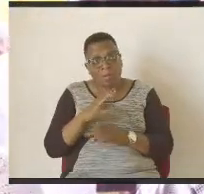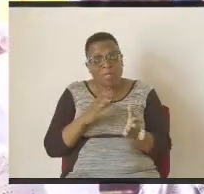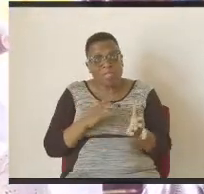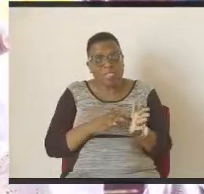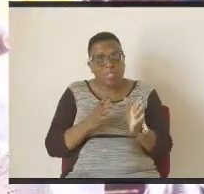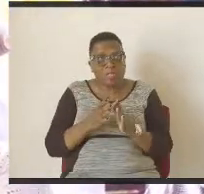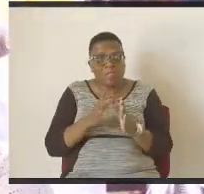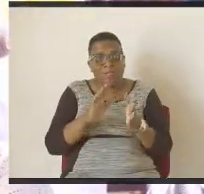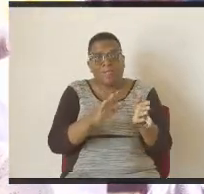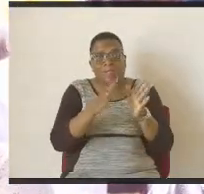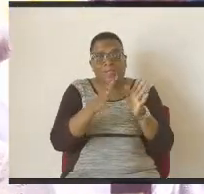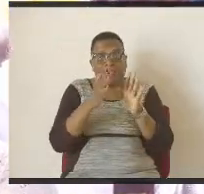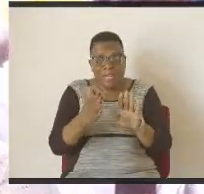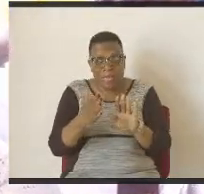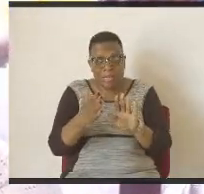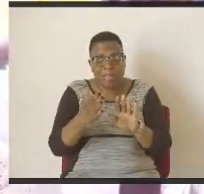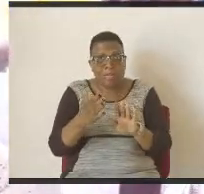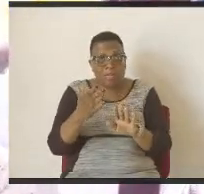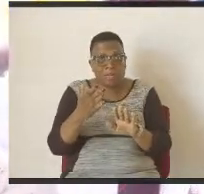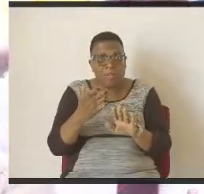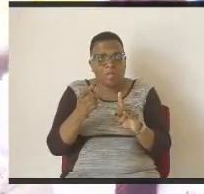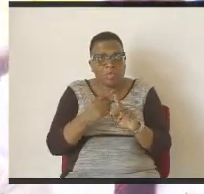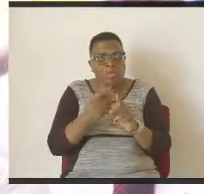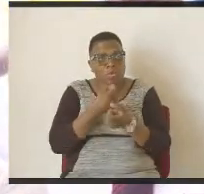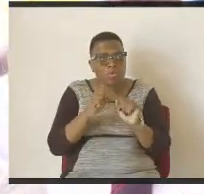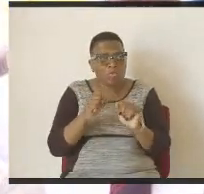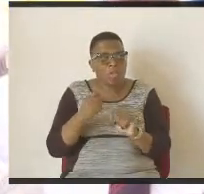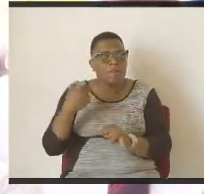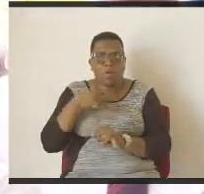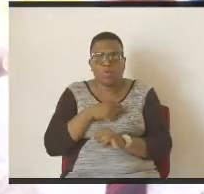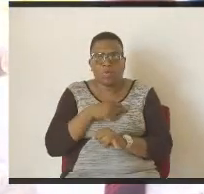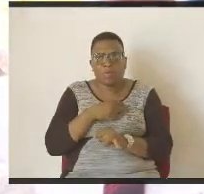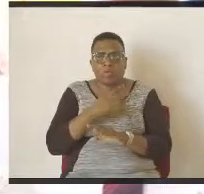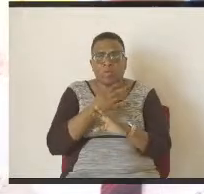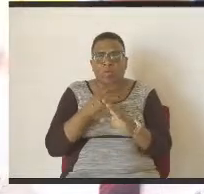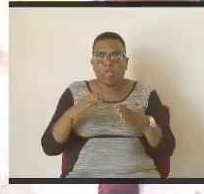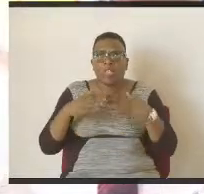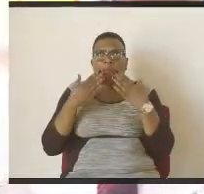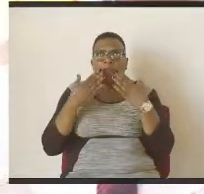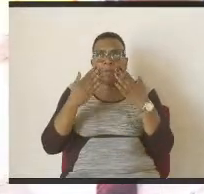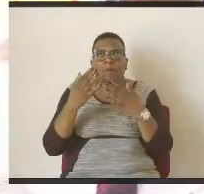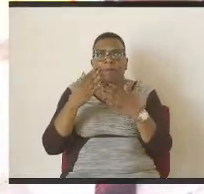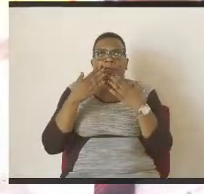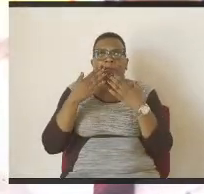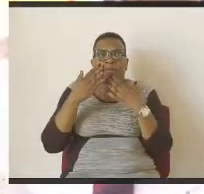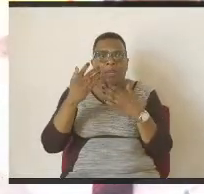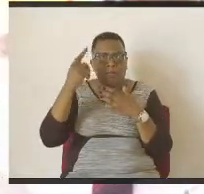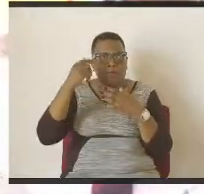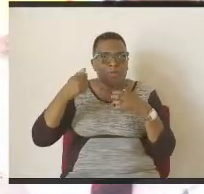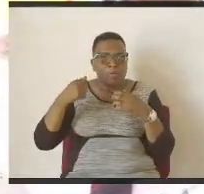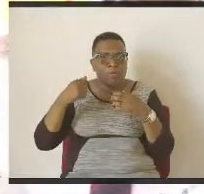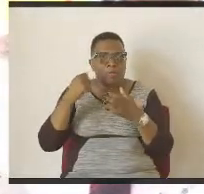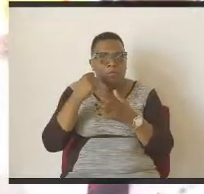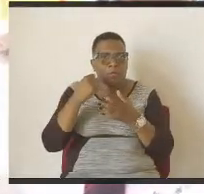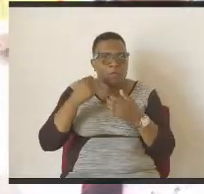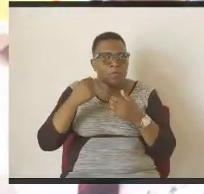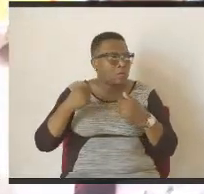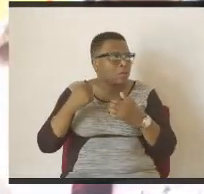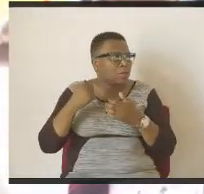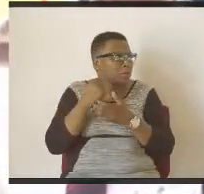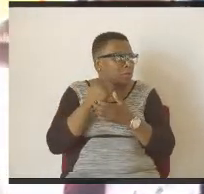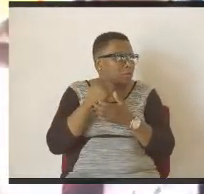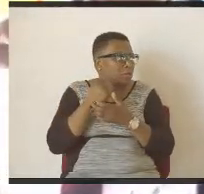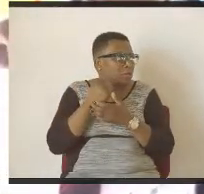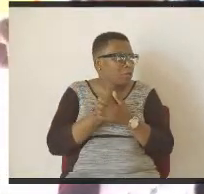die on the cross to save us. Yes. So I just want to give him thanks for his sacrifice, for the Father's